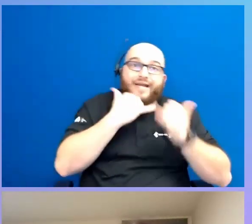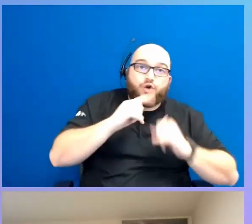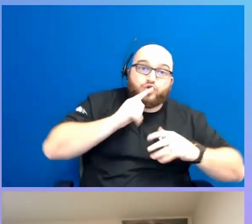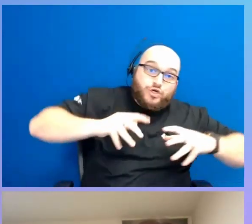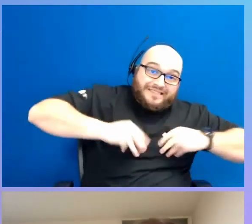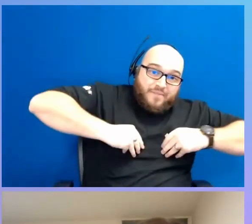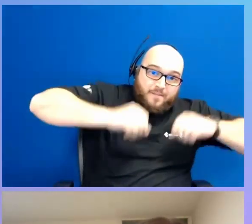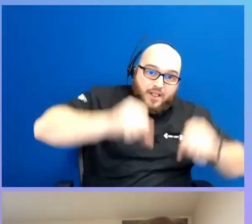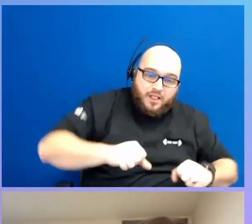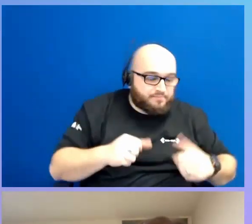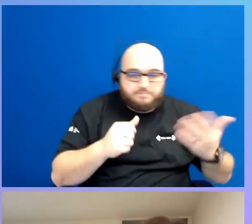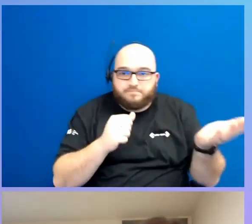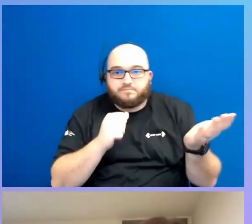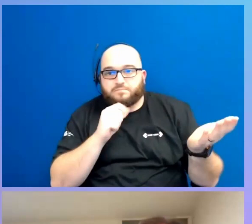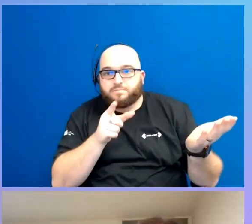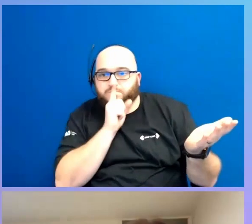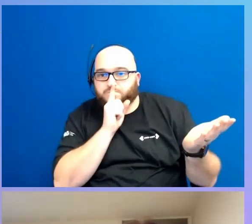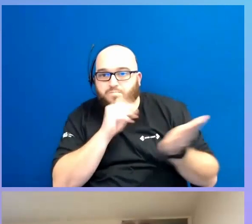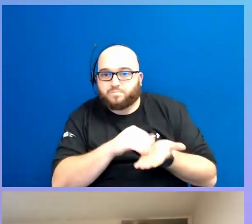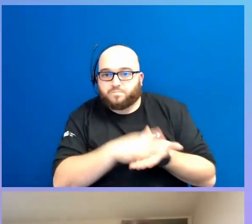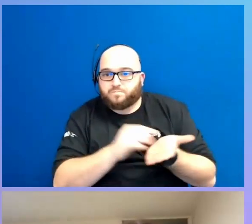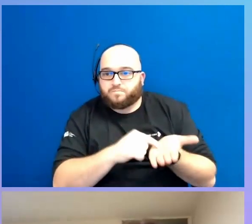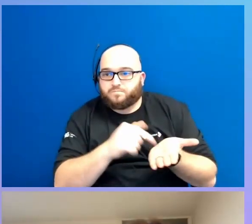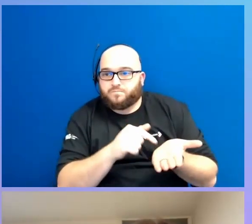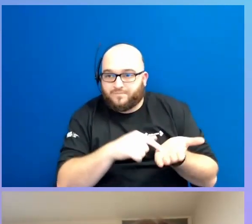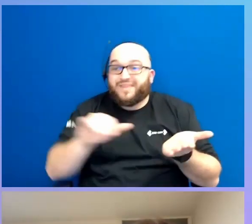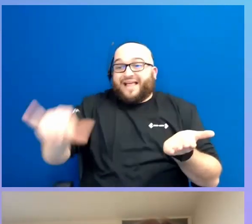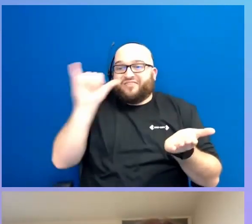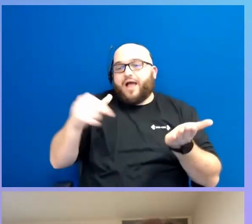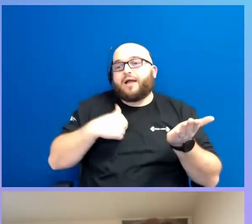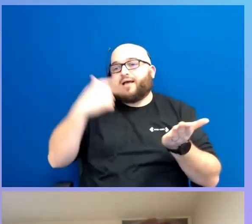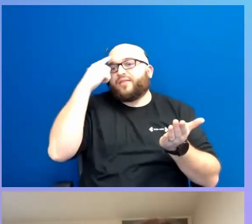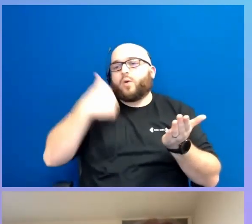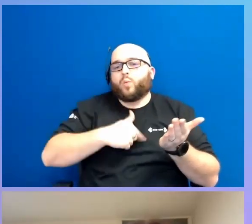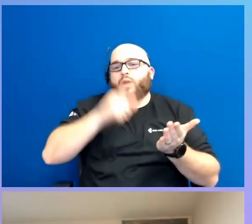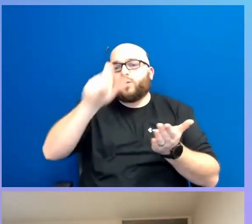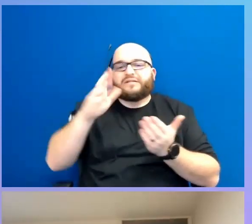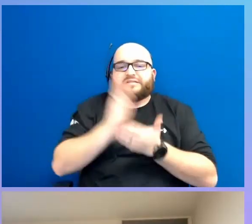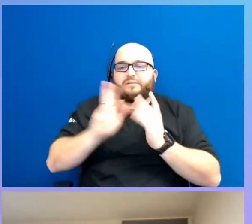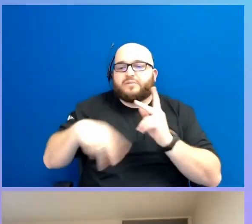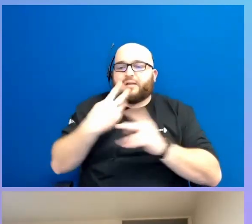errors. And that's something that I think we're gonna need guidance on to figure out.